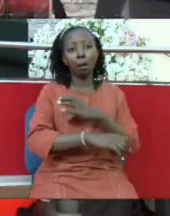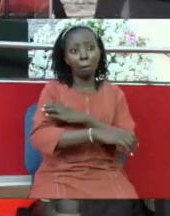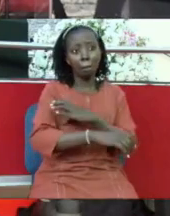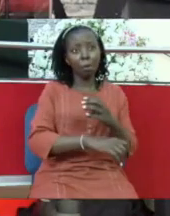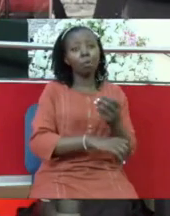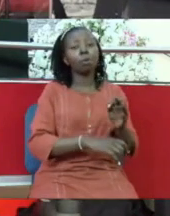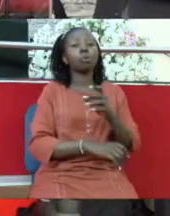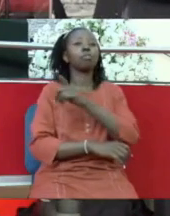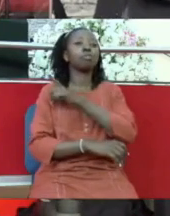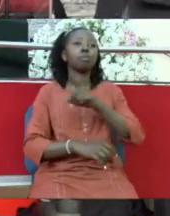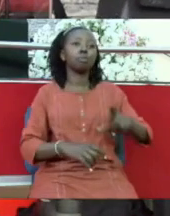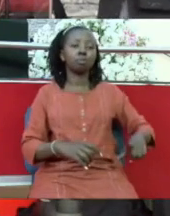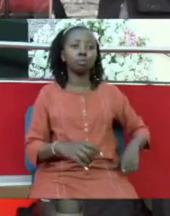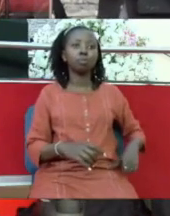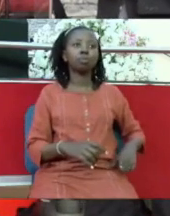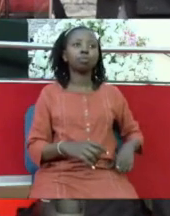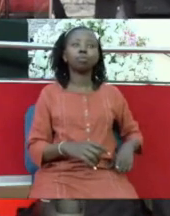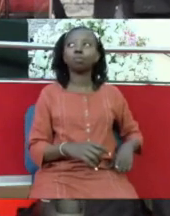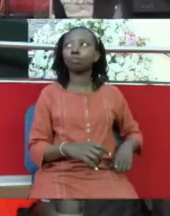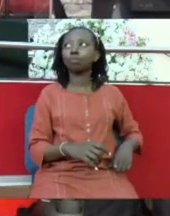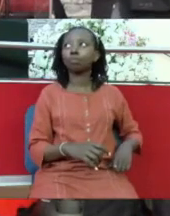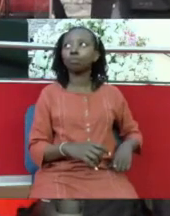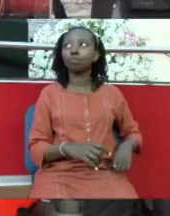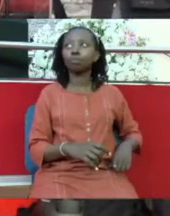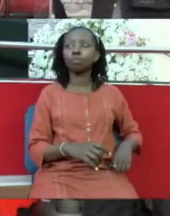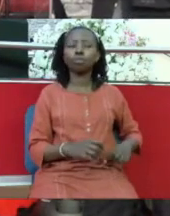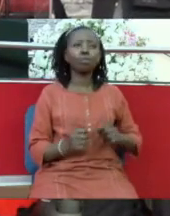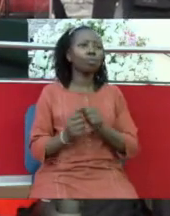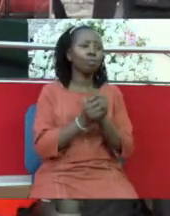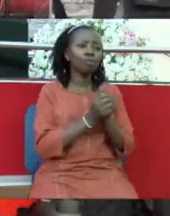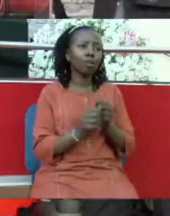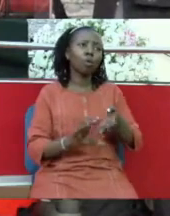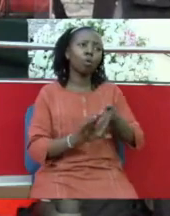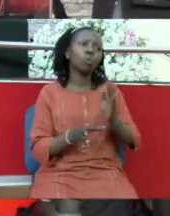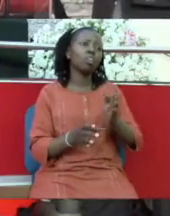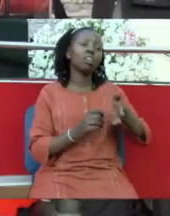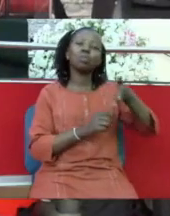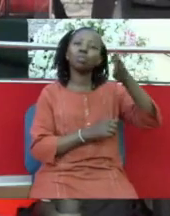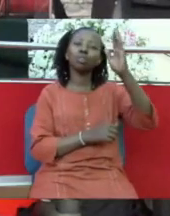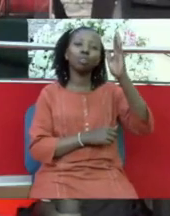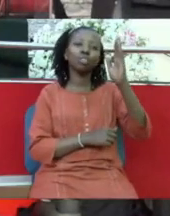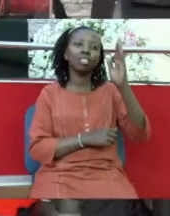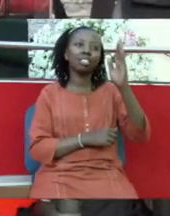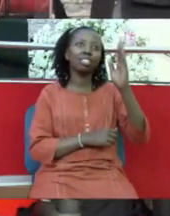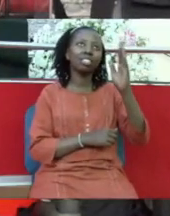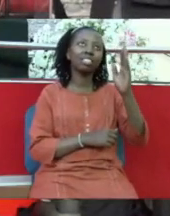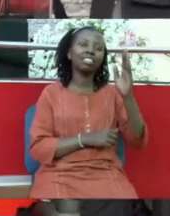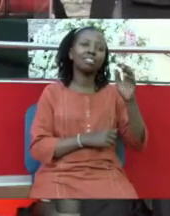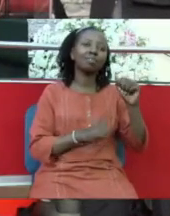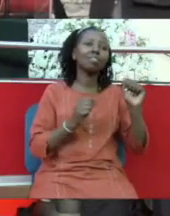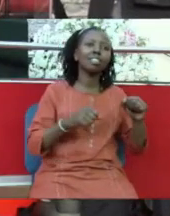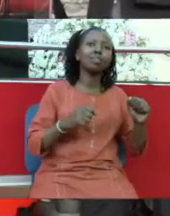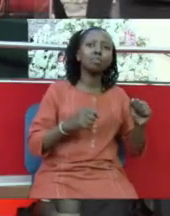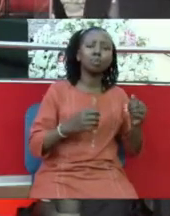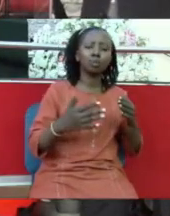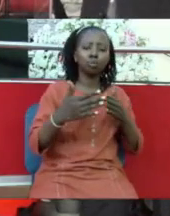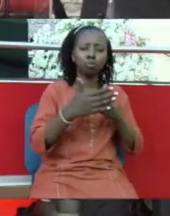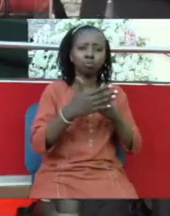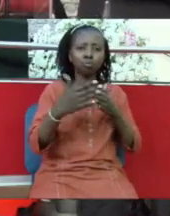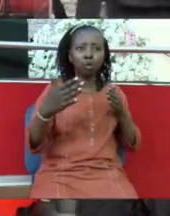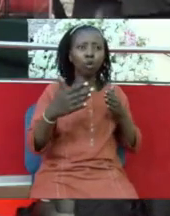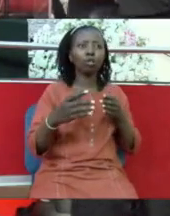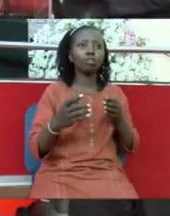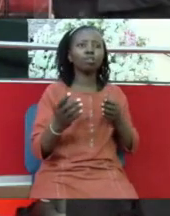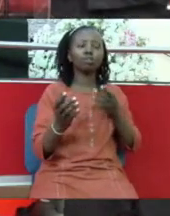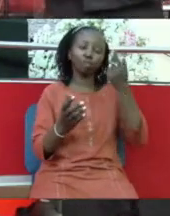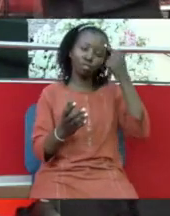of the Lord. Ni kwa nguvu zake Bwana. Without God, bila Mungu, we can be easily blocked from our blessings. Tuweza tukazuiliwa